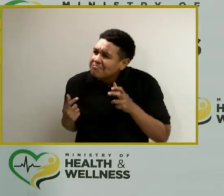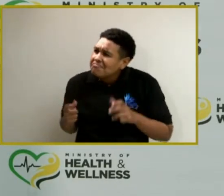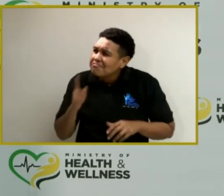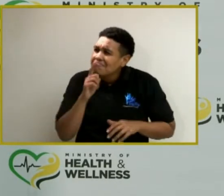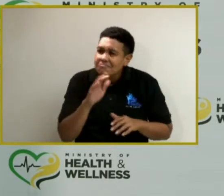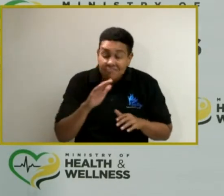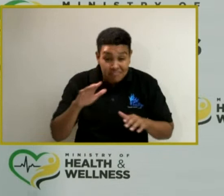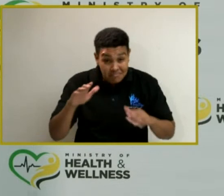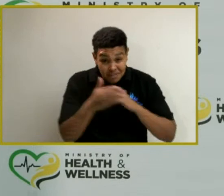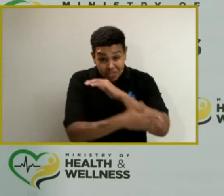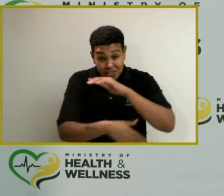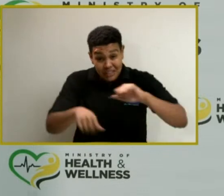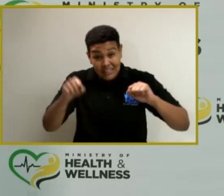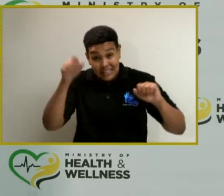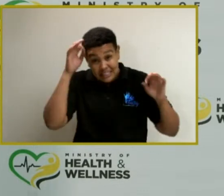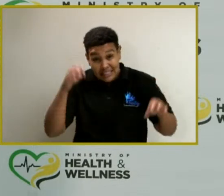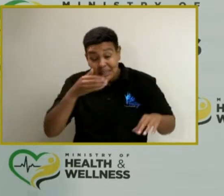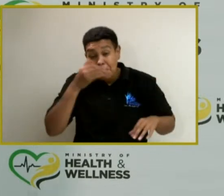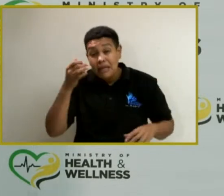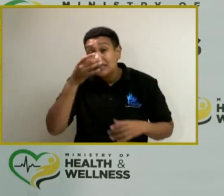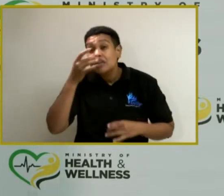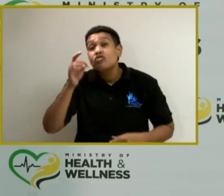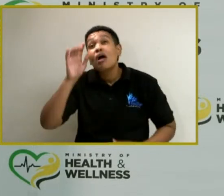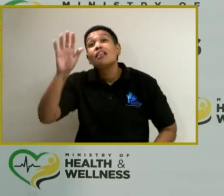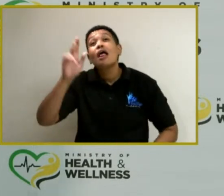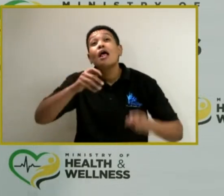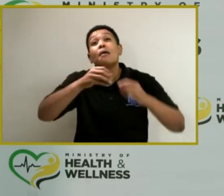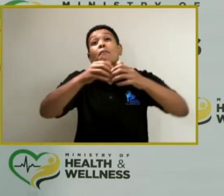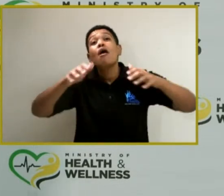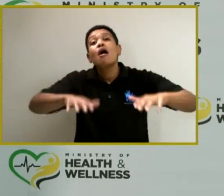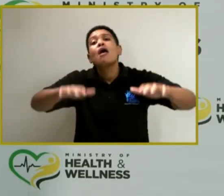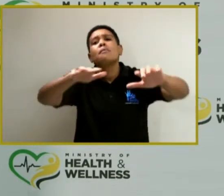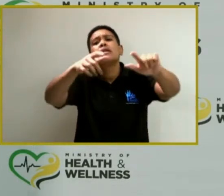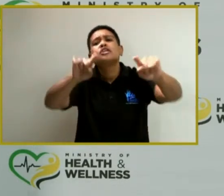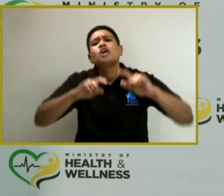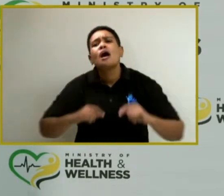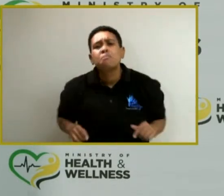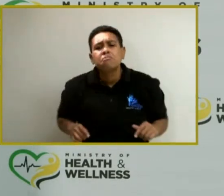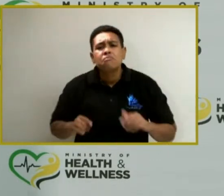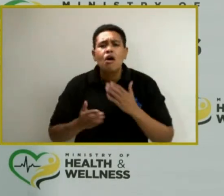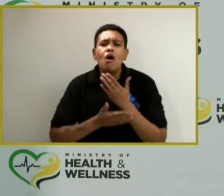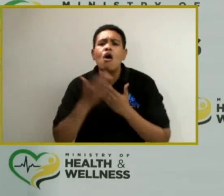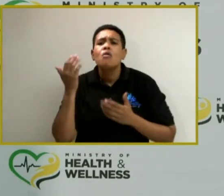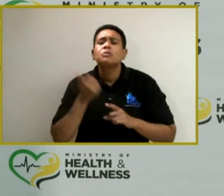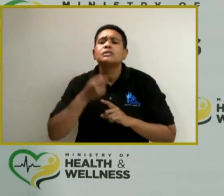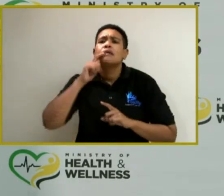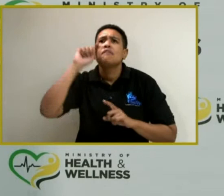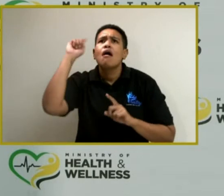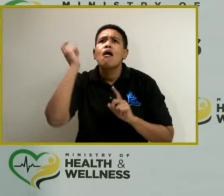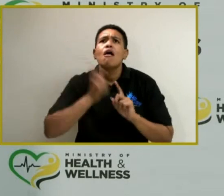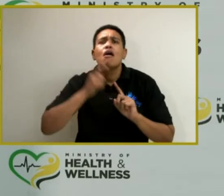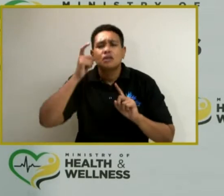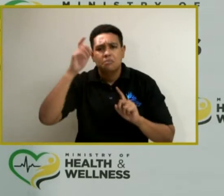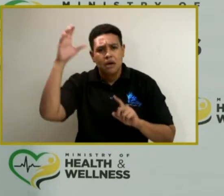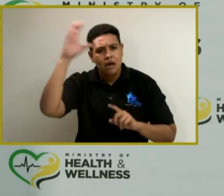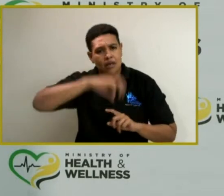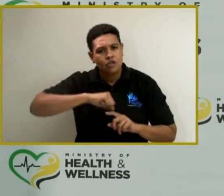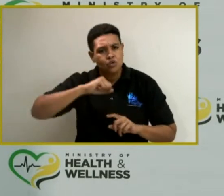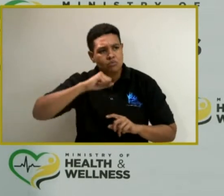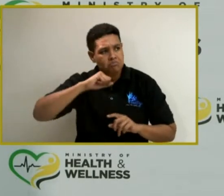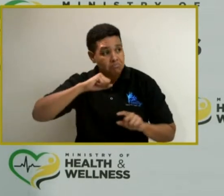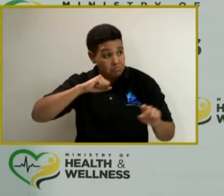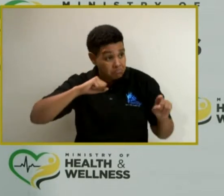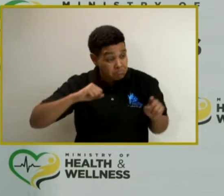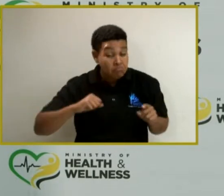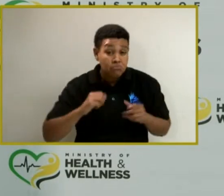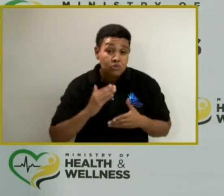a decision that they think is in the best interest of their population, there's almost an automatic assumption by some, and